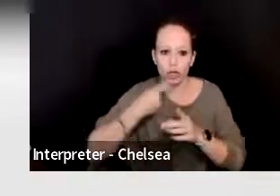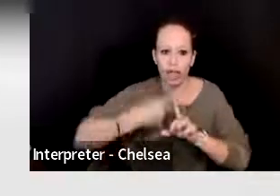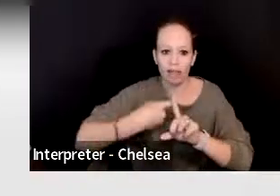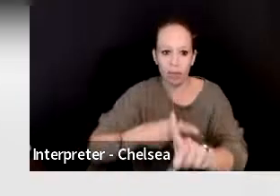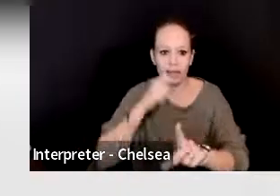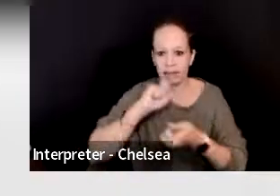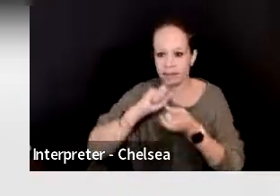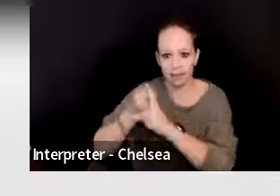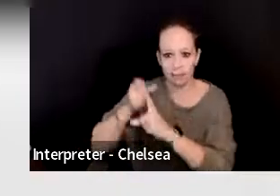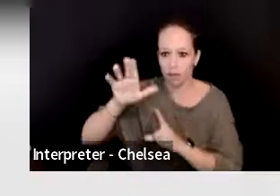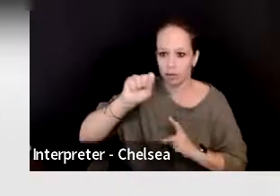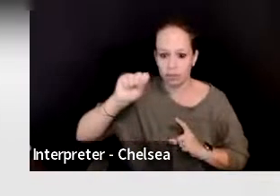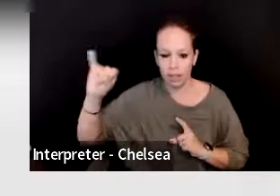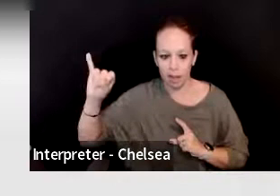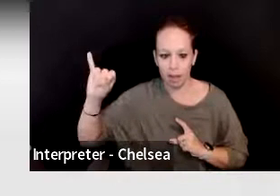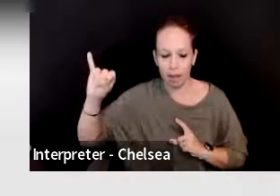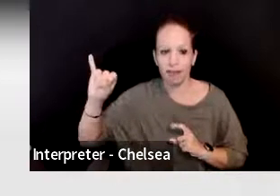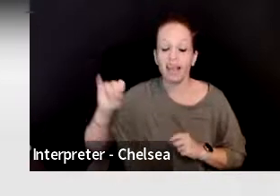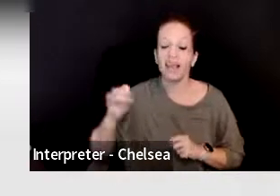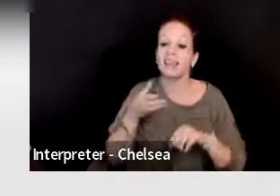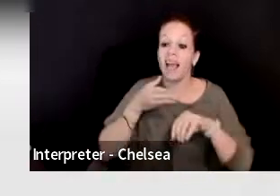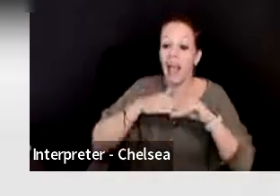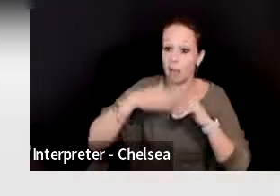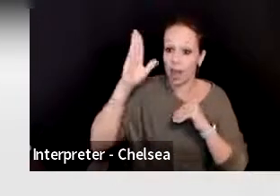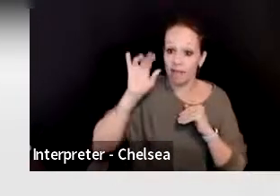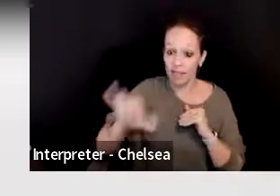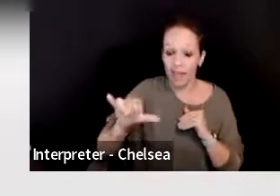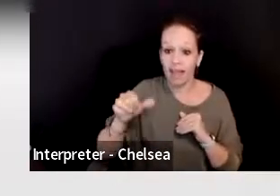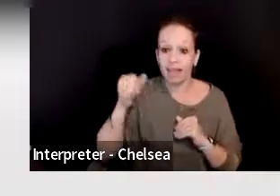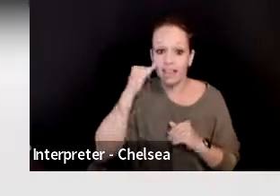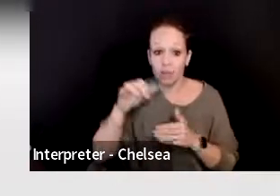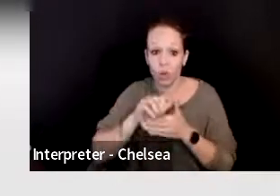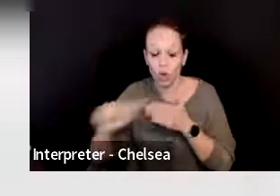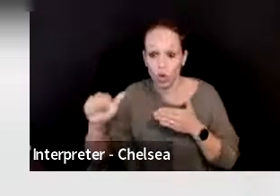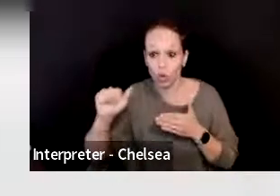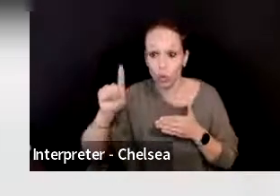every $1 earned. And if your only income is from